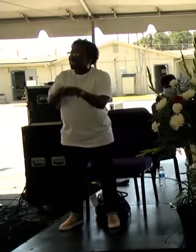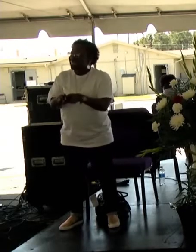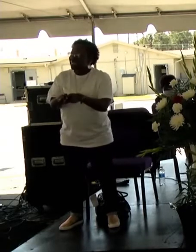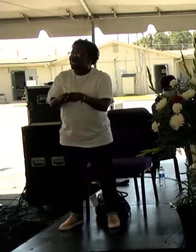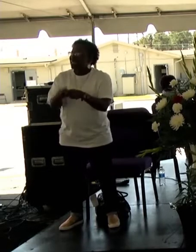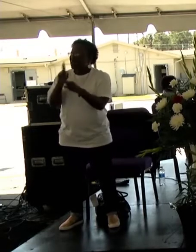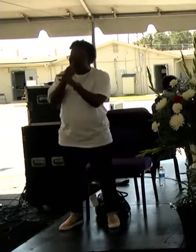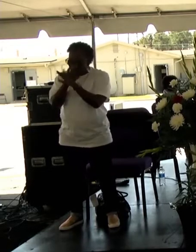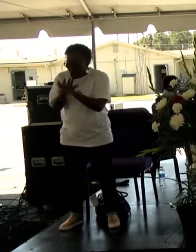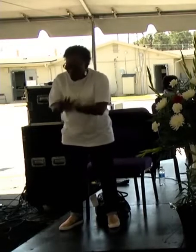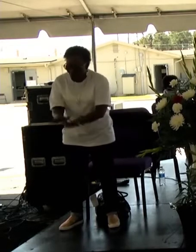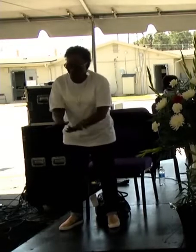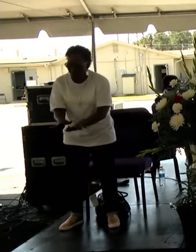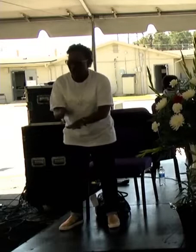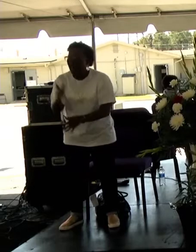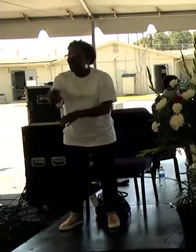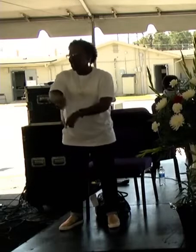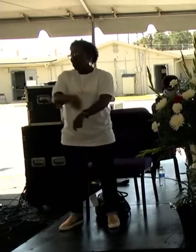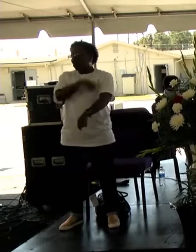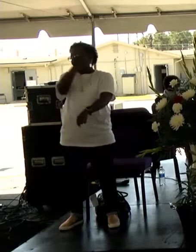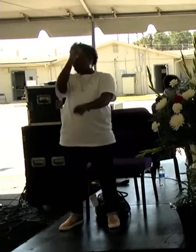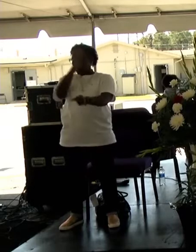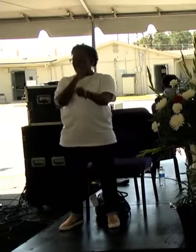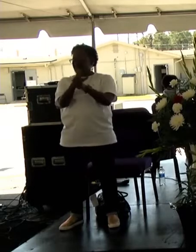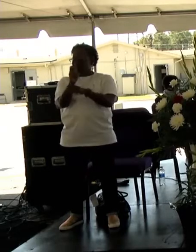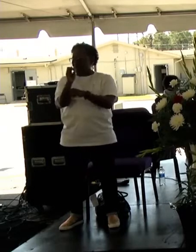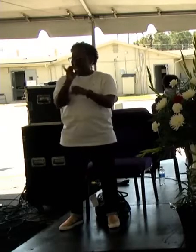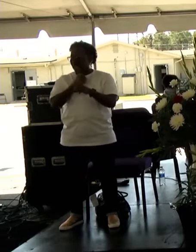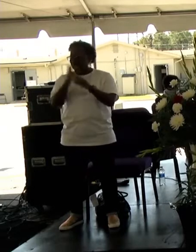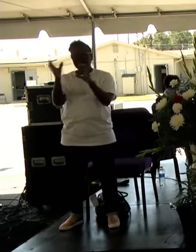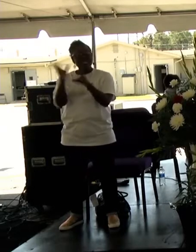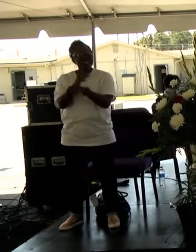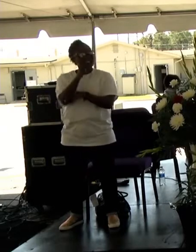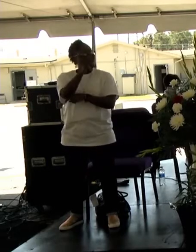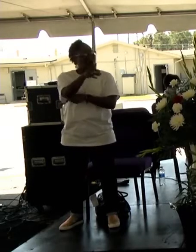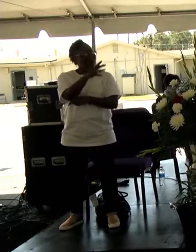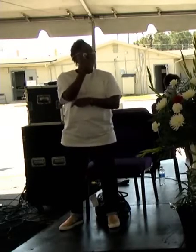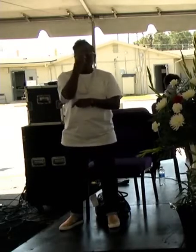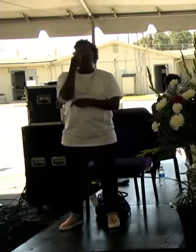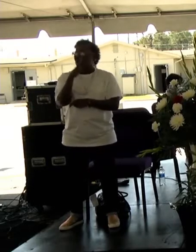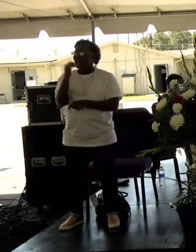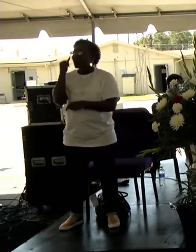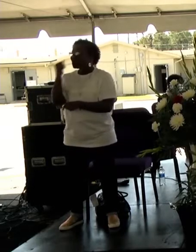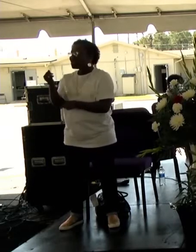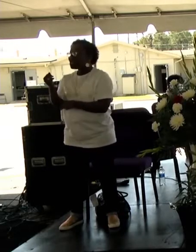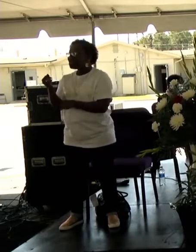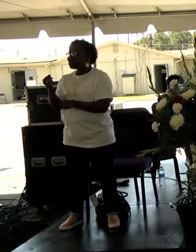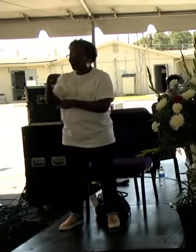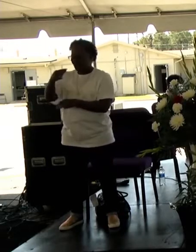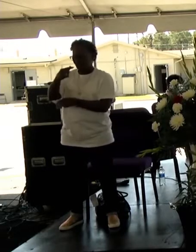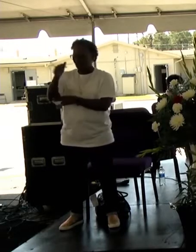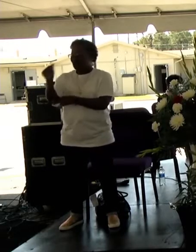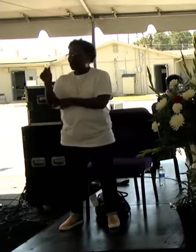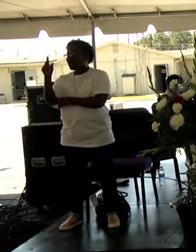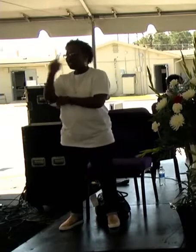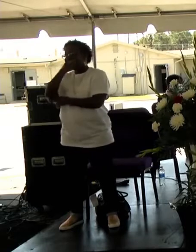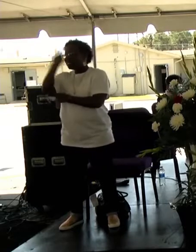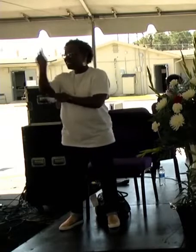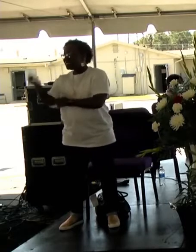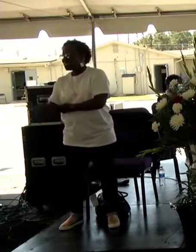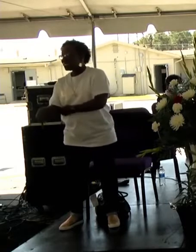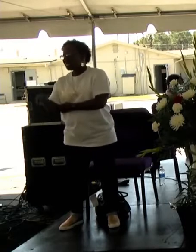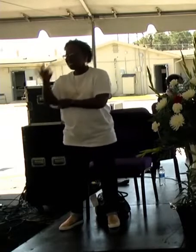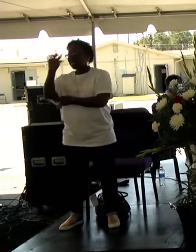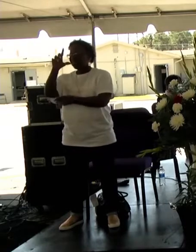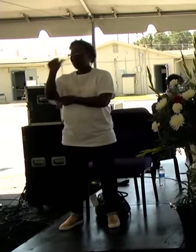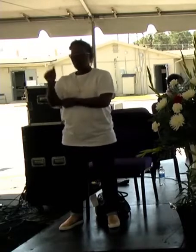enough so I can get to you. Now, some of y'all can't handle that because let me tell you, I don't care if Georgia, Texas, and Florida's open back up. You